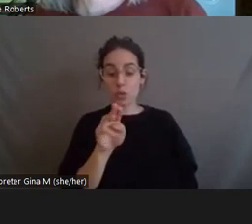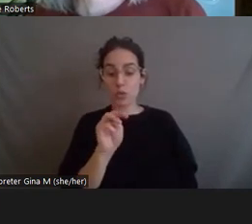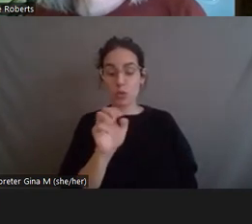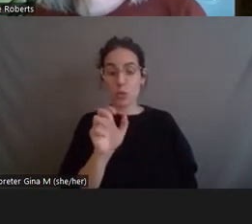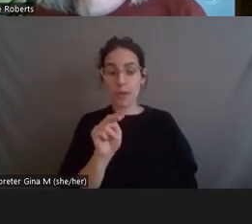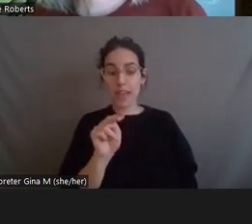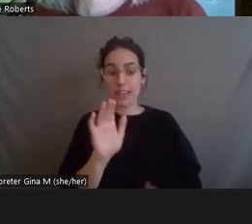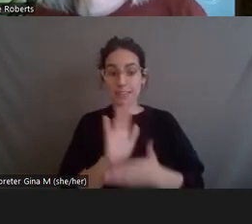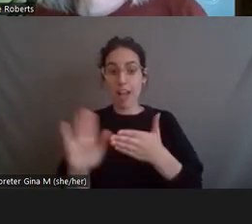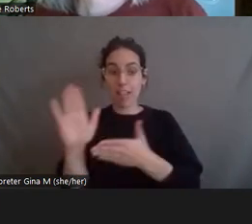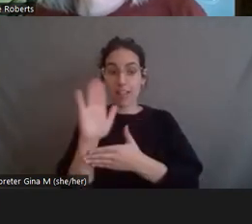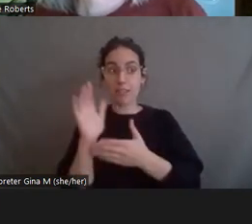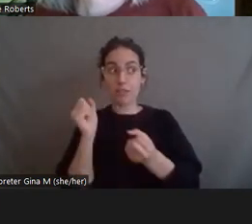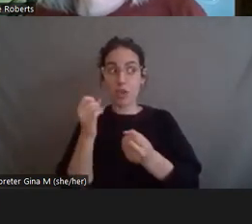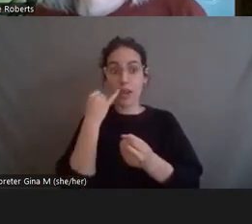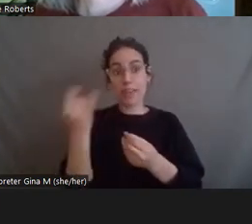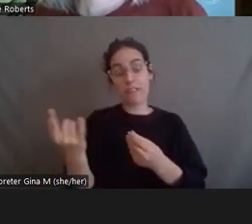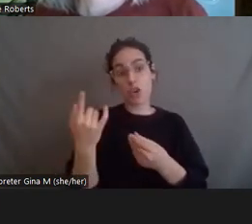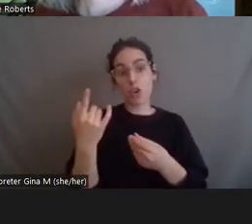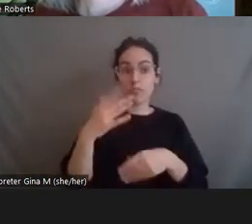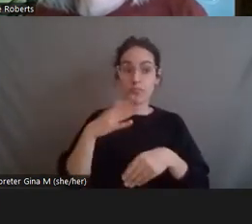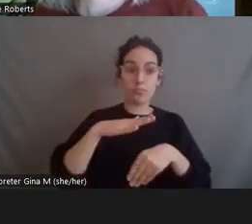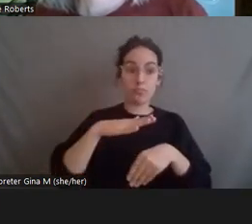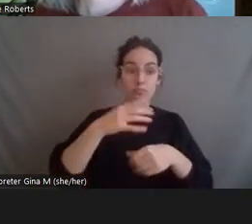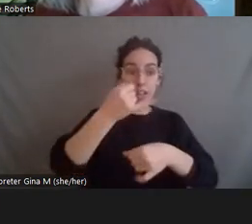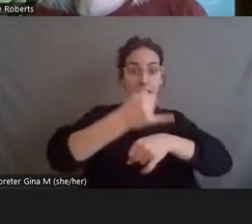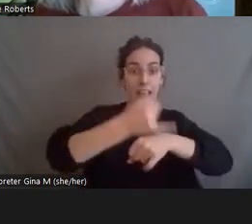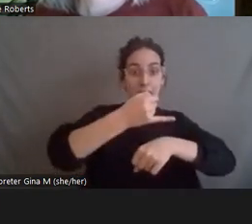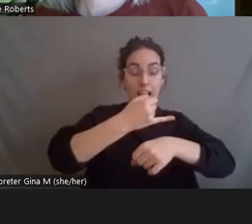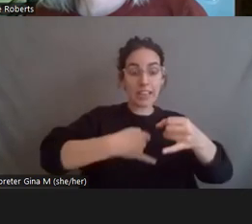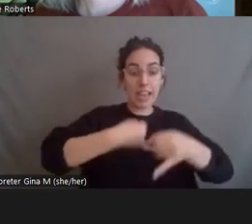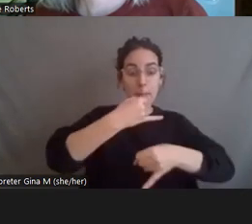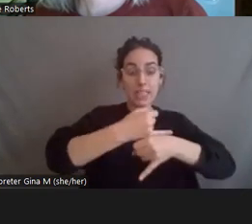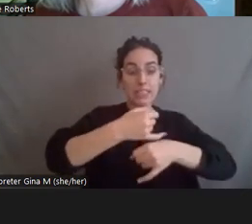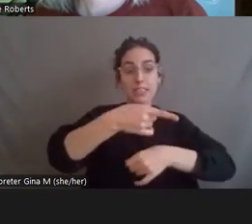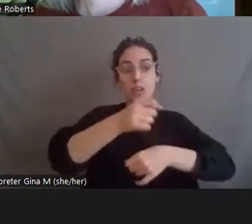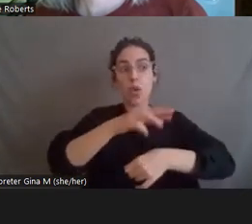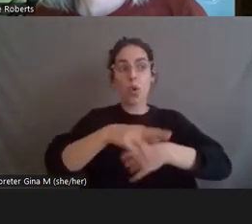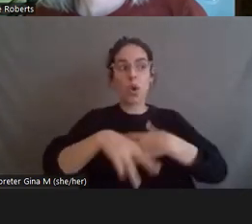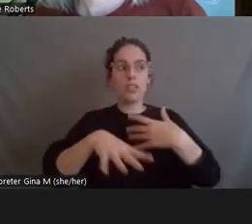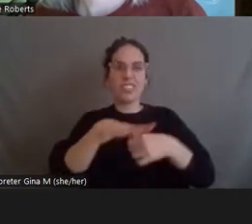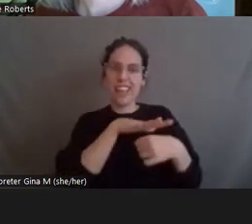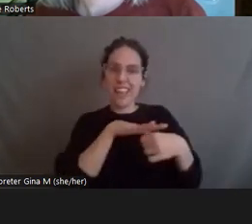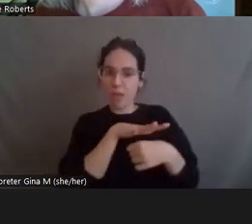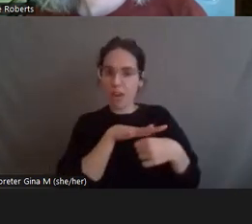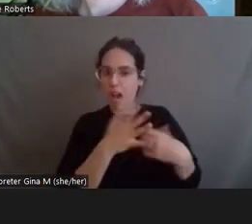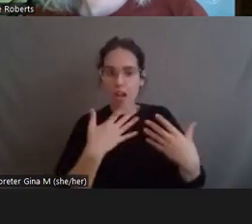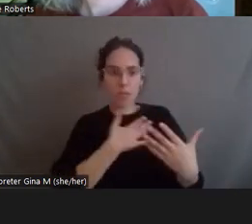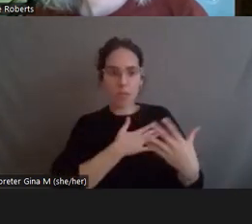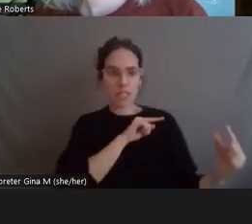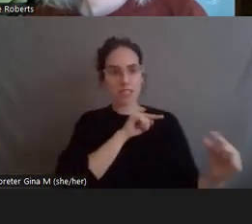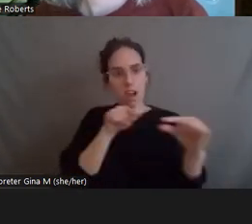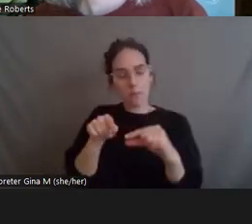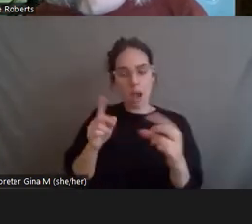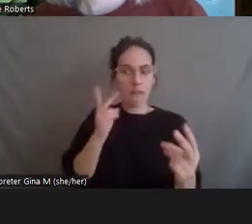on campus or in the area, please feel free to stop by the museum and see this. Again, thank